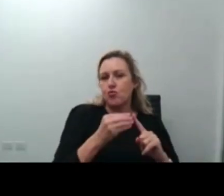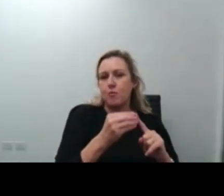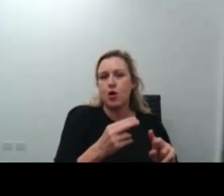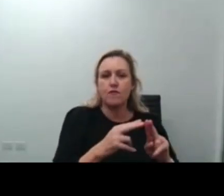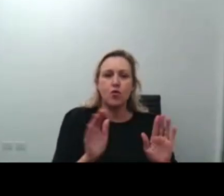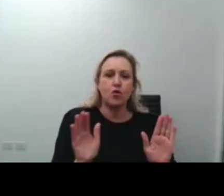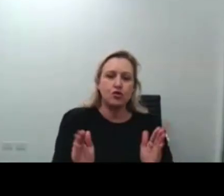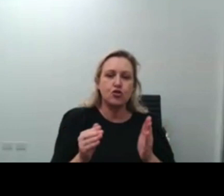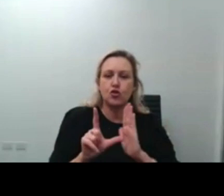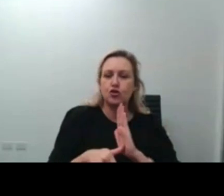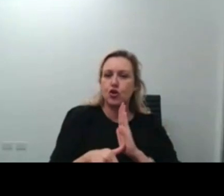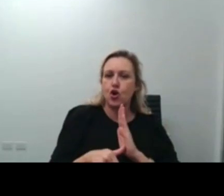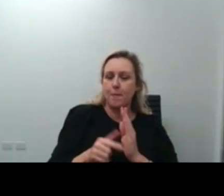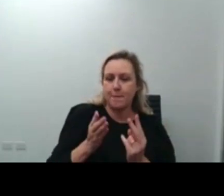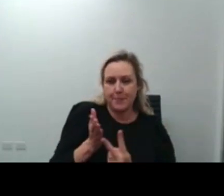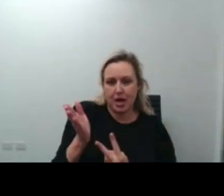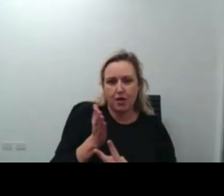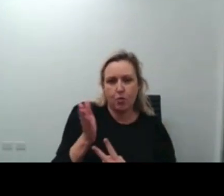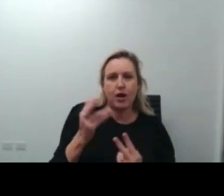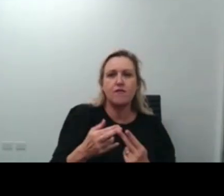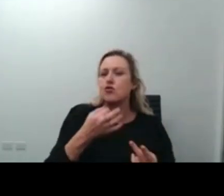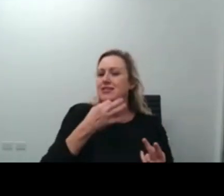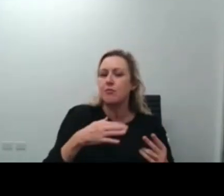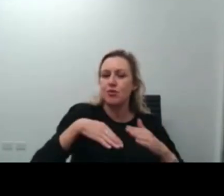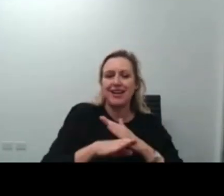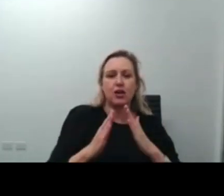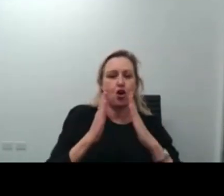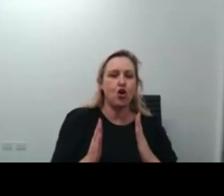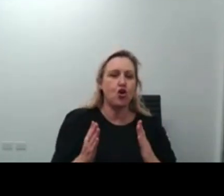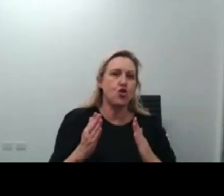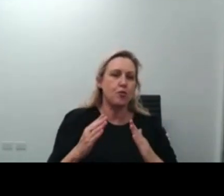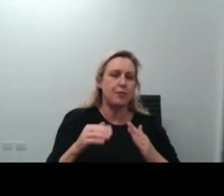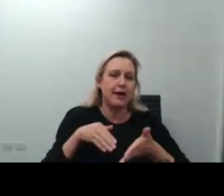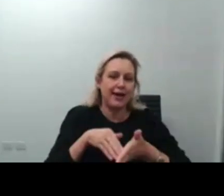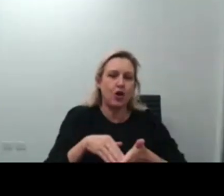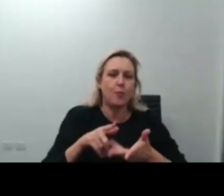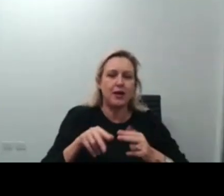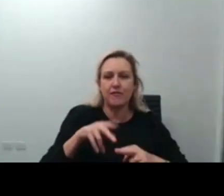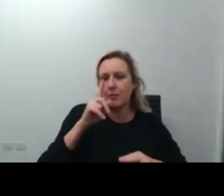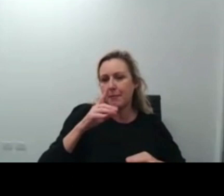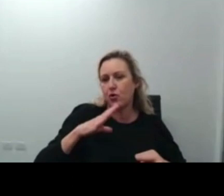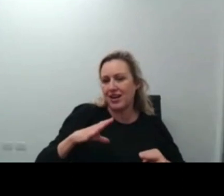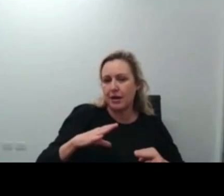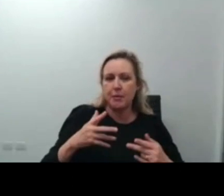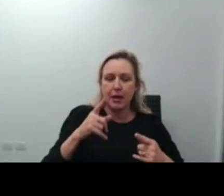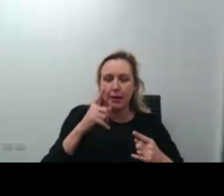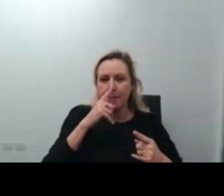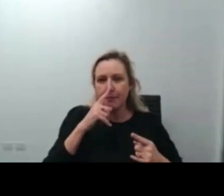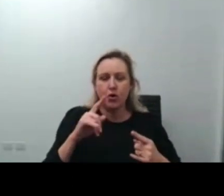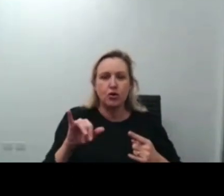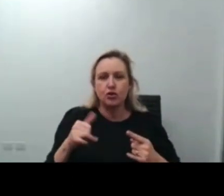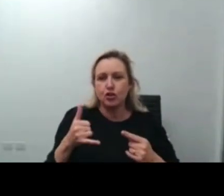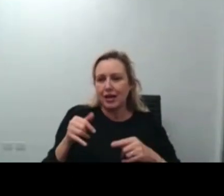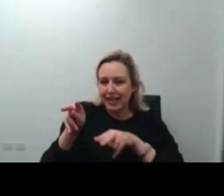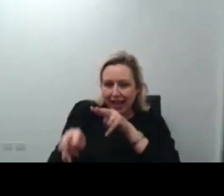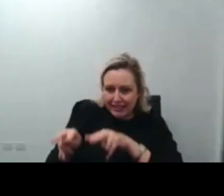short-term pathway that provides temporary in-home help when needed for someone who maybe just gets assessed and only needs